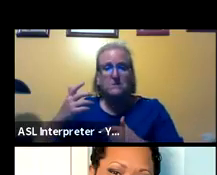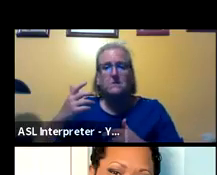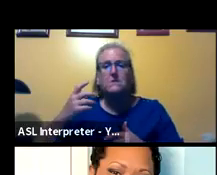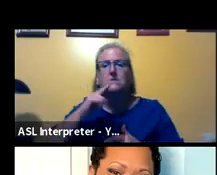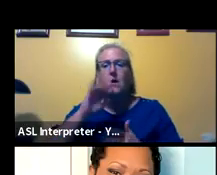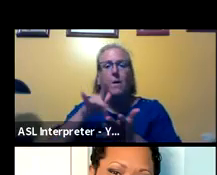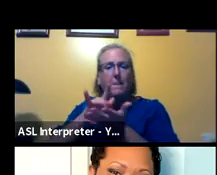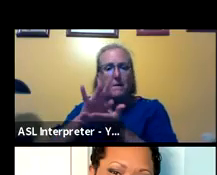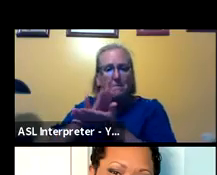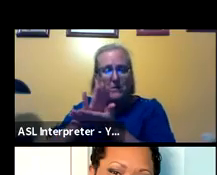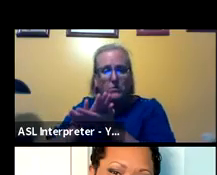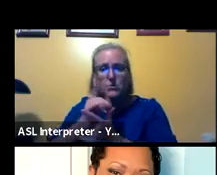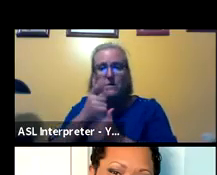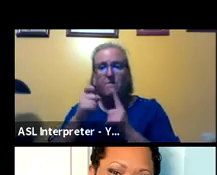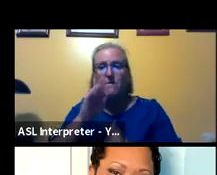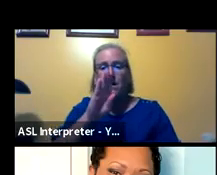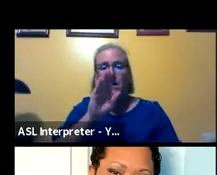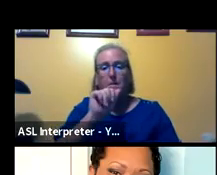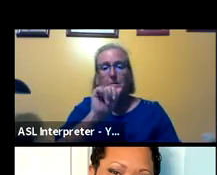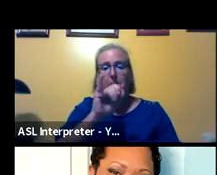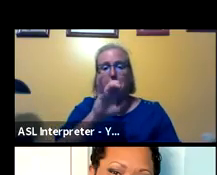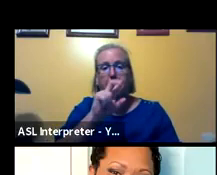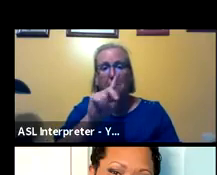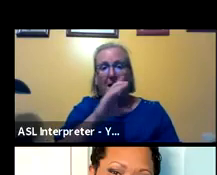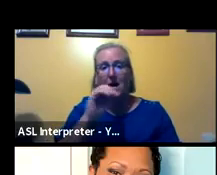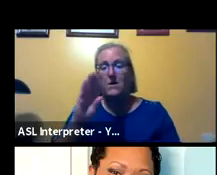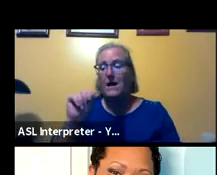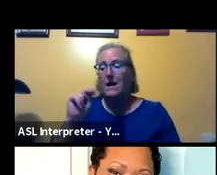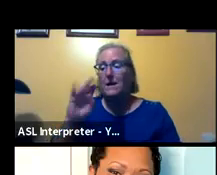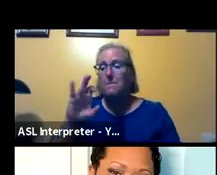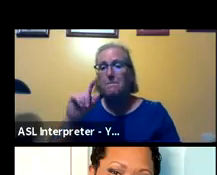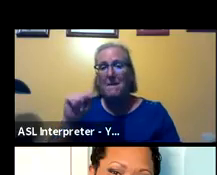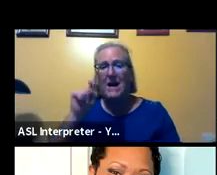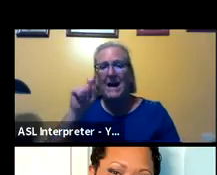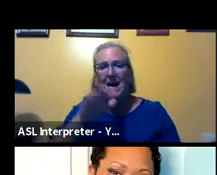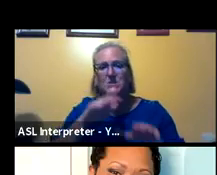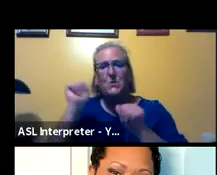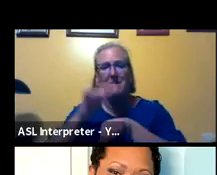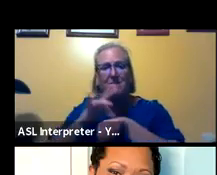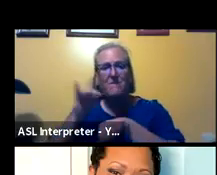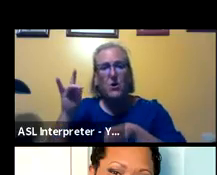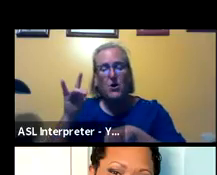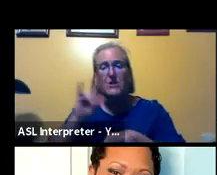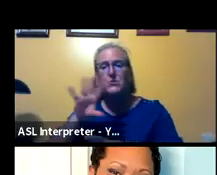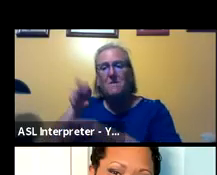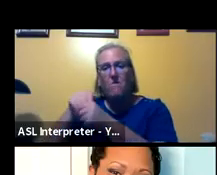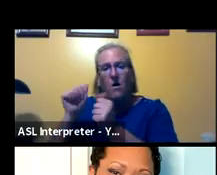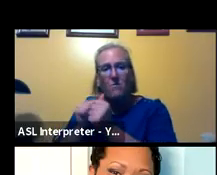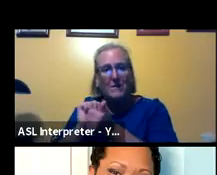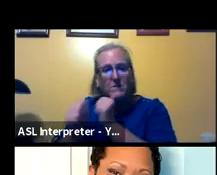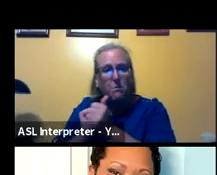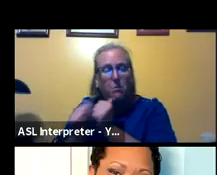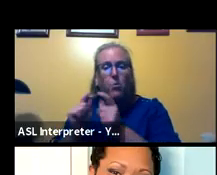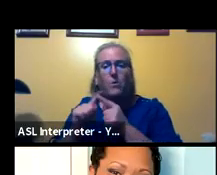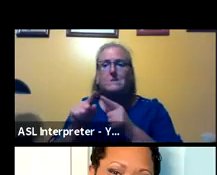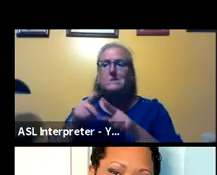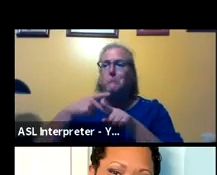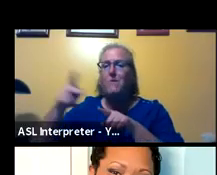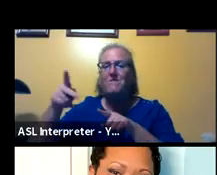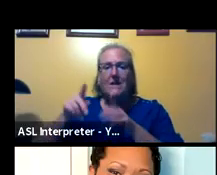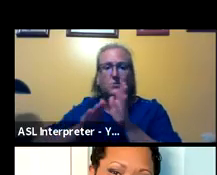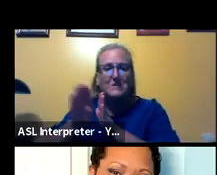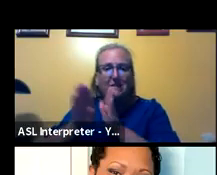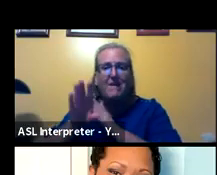and students from the Bayard and Bancroft school had to leave school early in order to participate in sports, professional development, and other